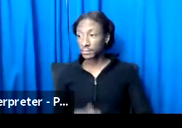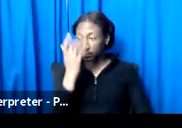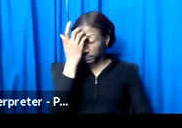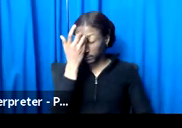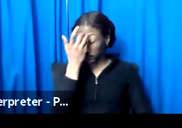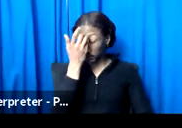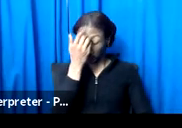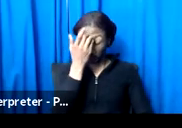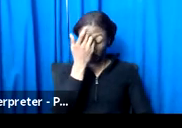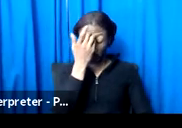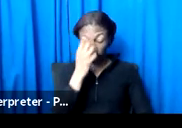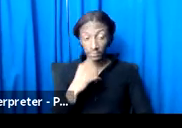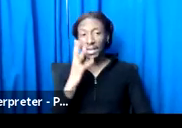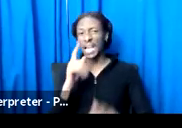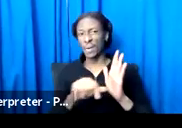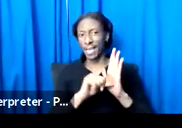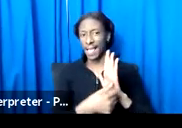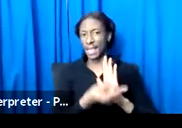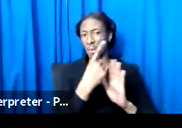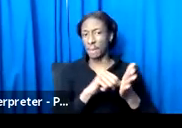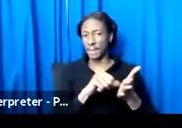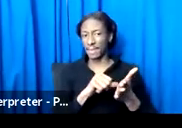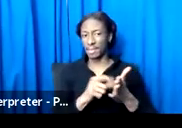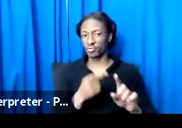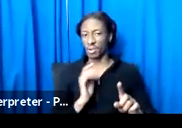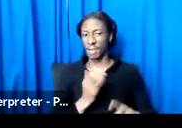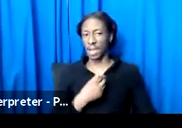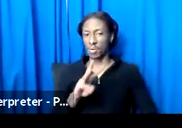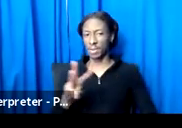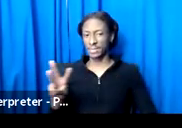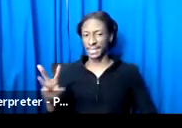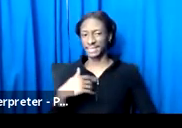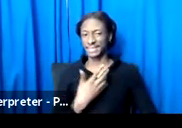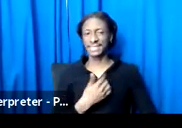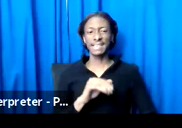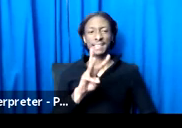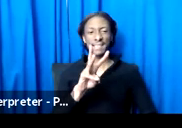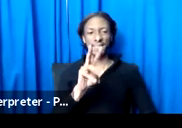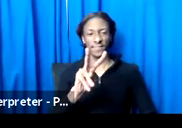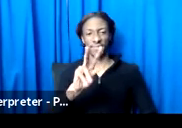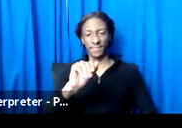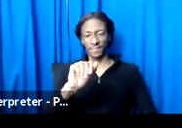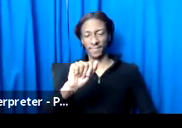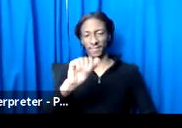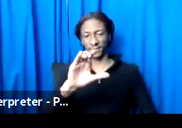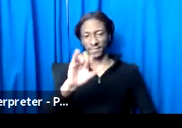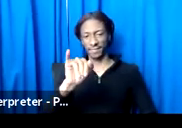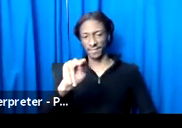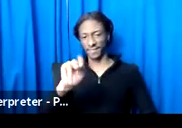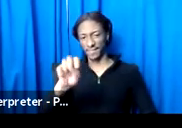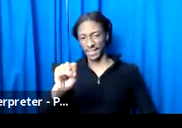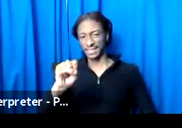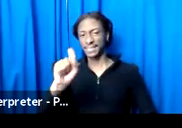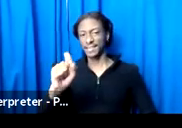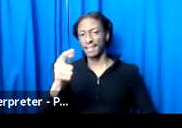I want to highlight one page on our website. It's the Vaccines.gov page. And on this page, we